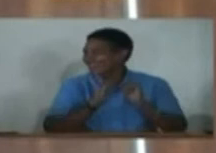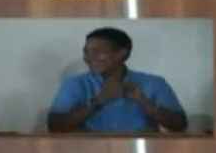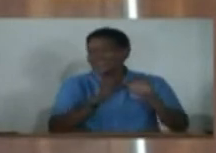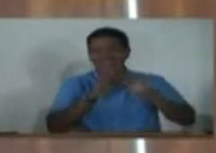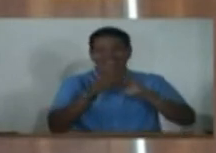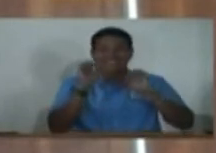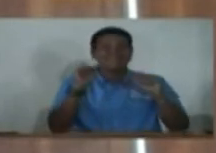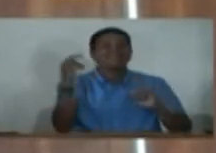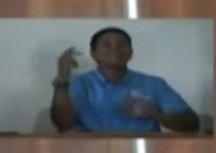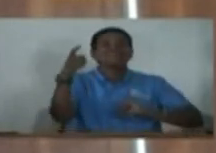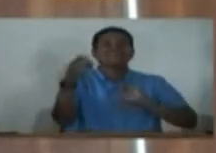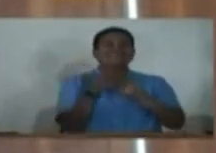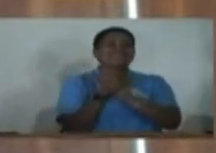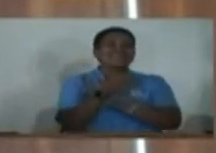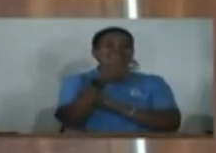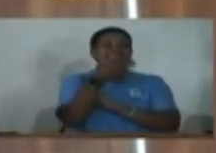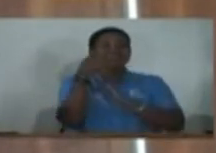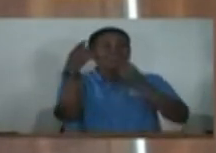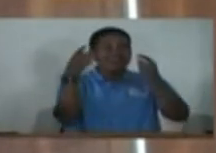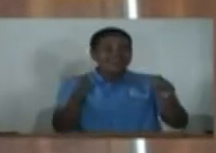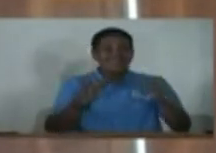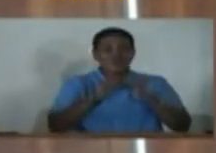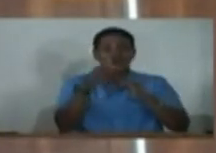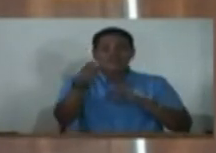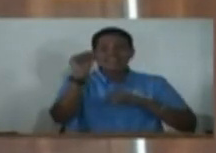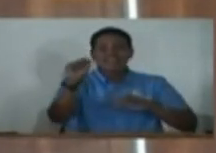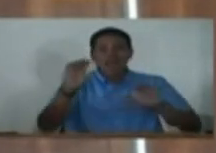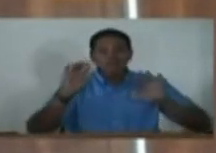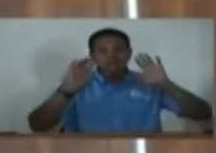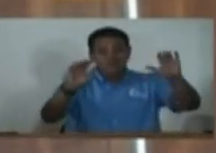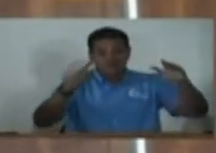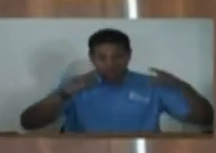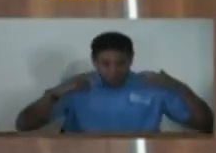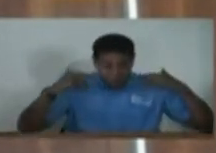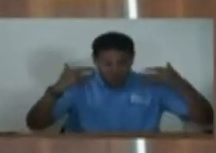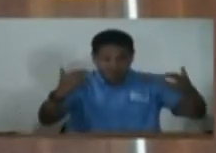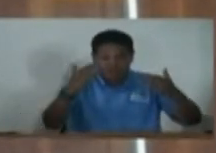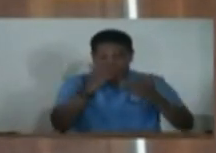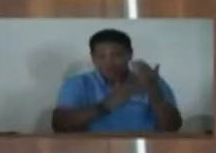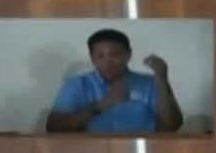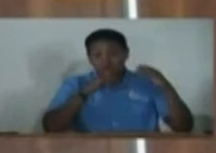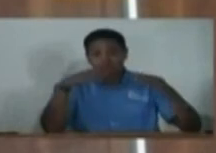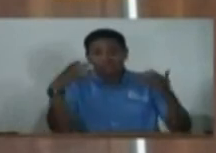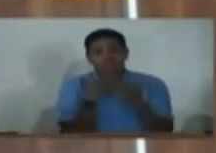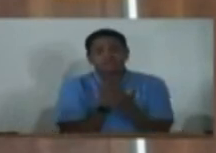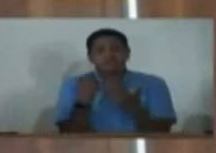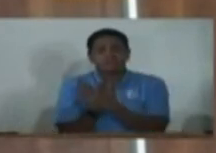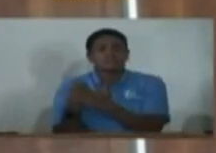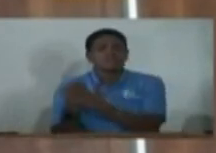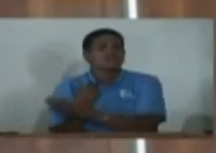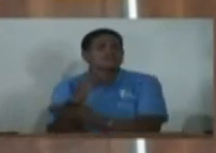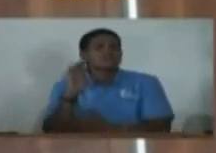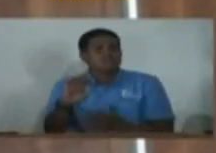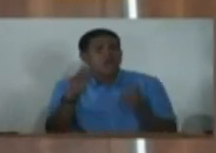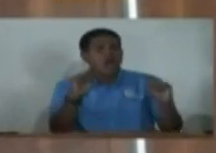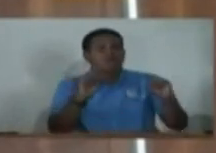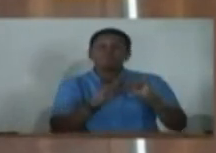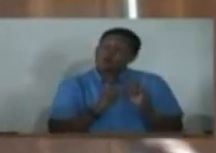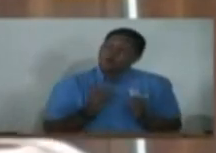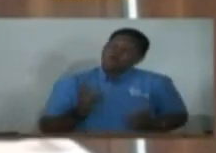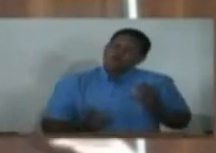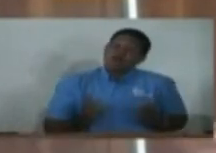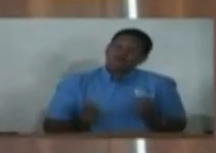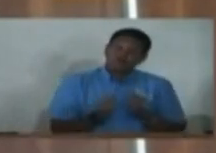utilize their talent and how you can buttress them to move forward and certainly the country and to capitalize on it. And also, perhaps,